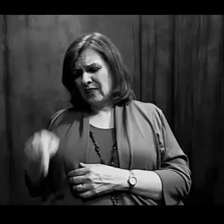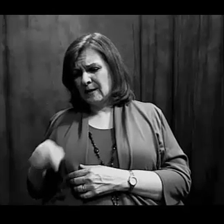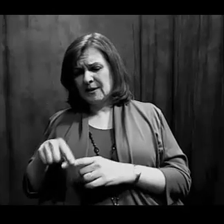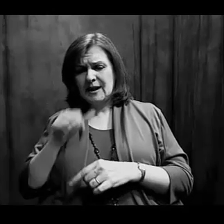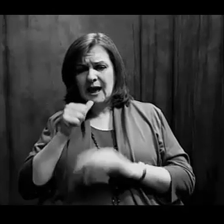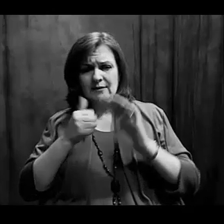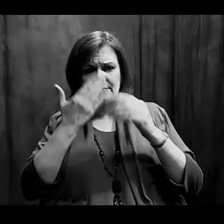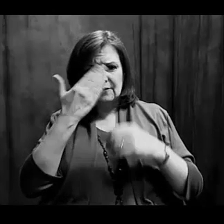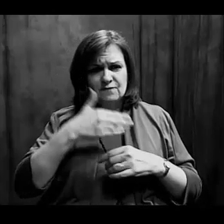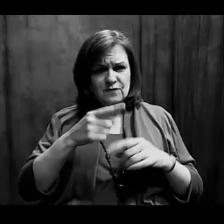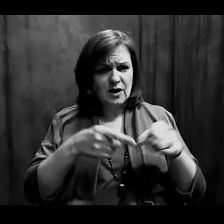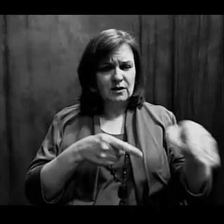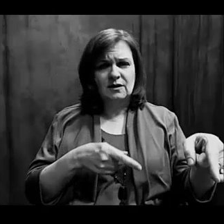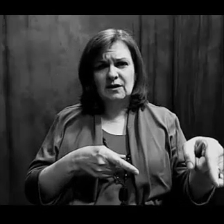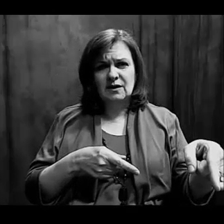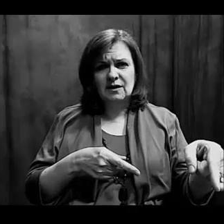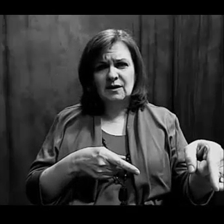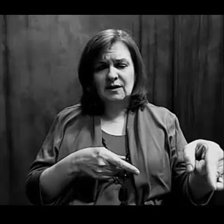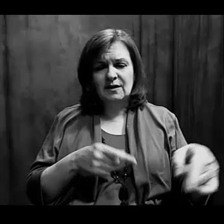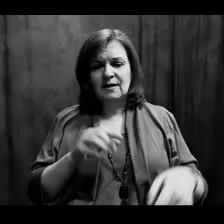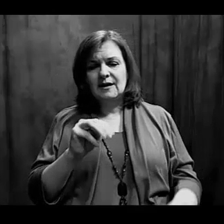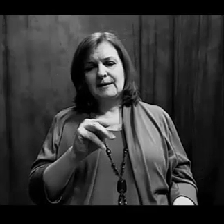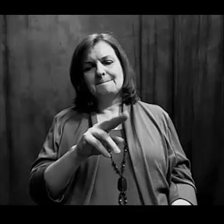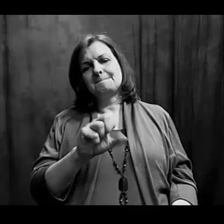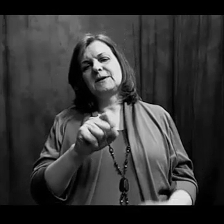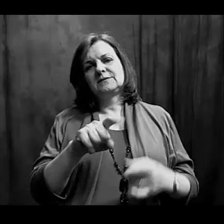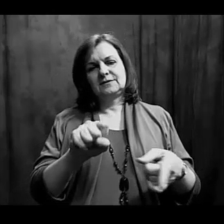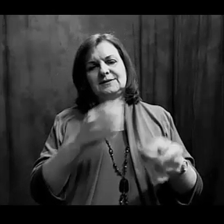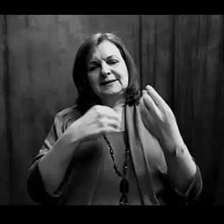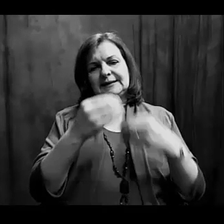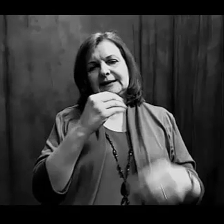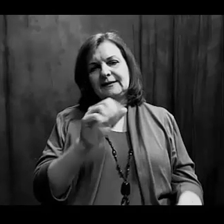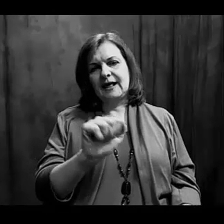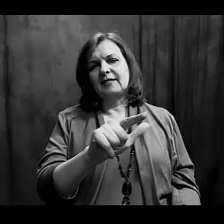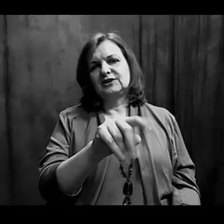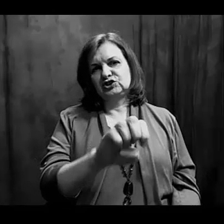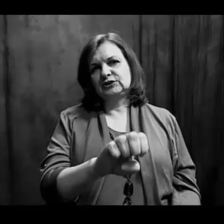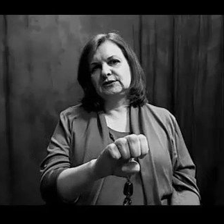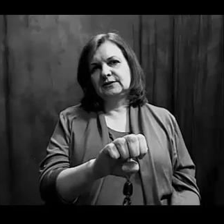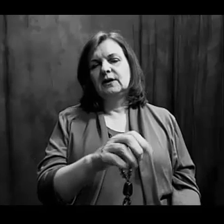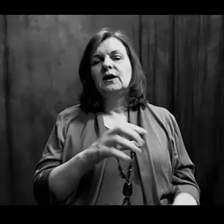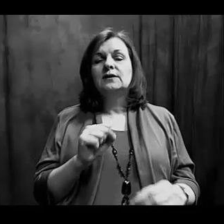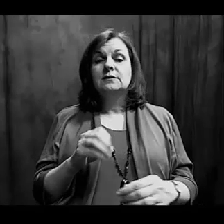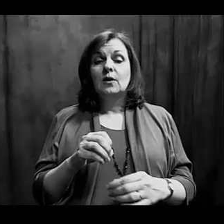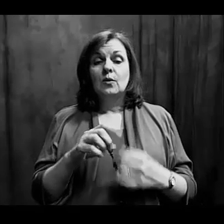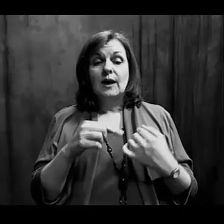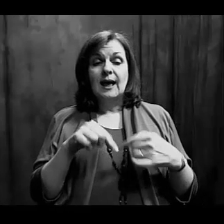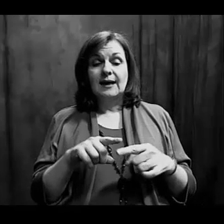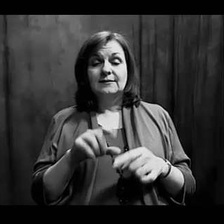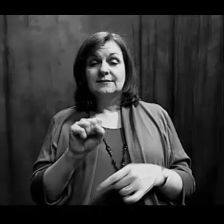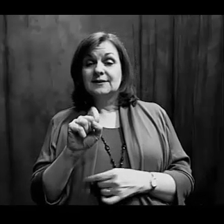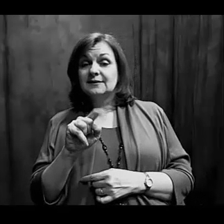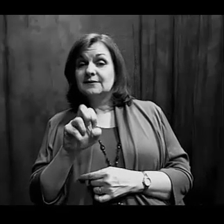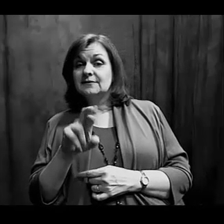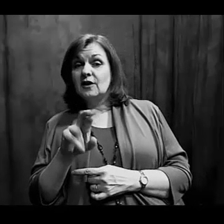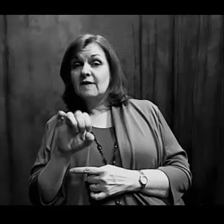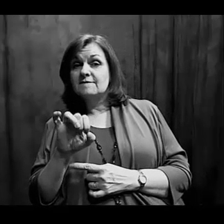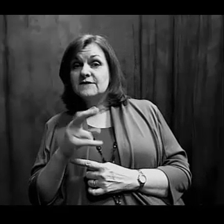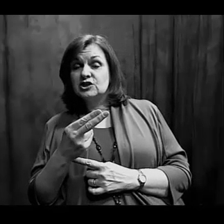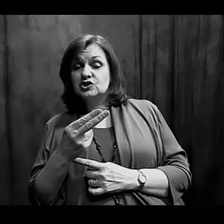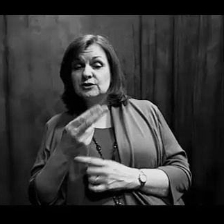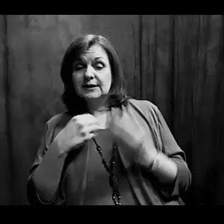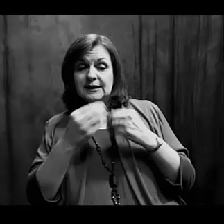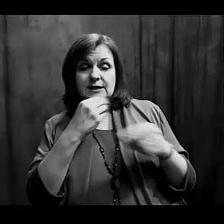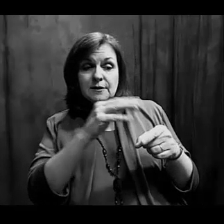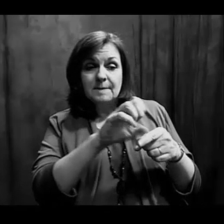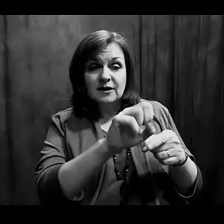So why is there algae behind them but not in front of them? Well, the mussels are eating all of the algae. So